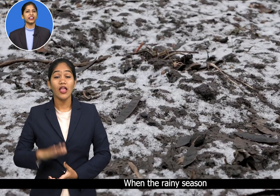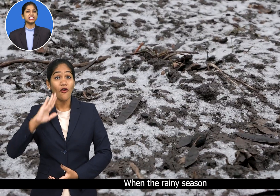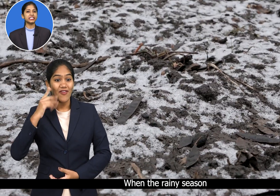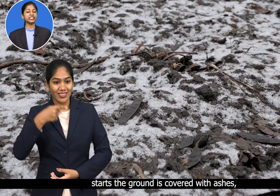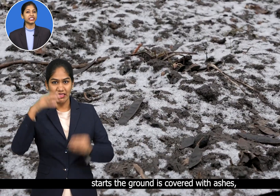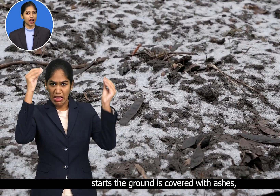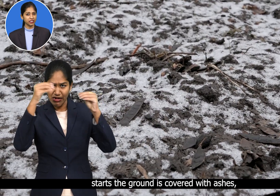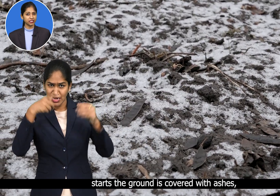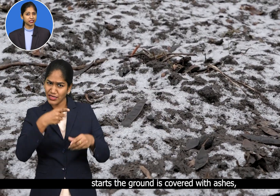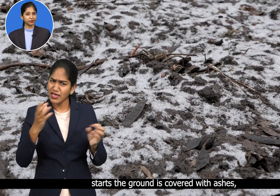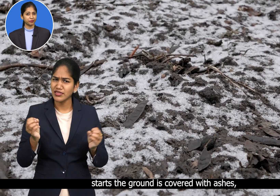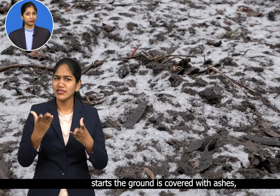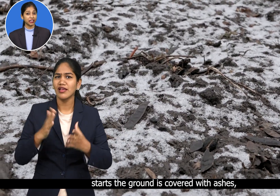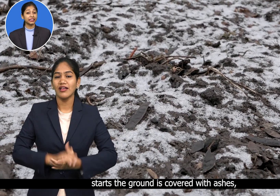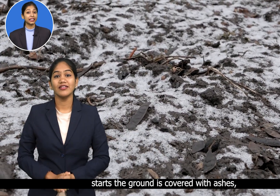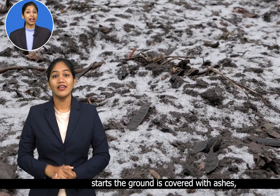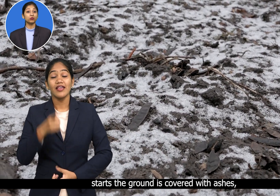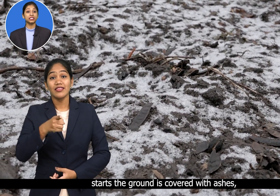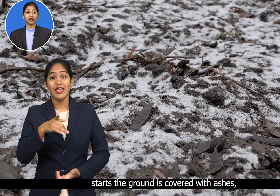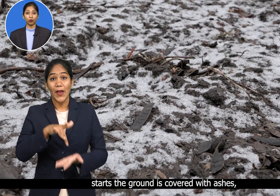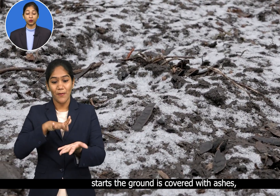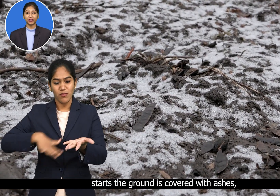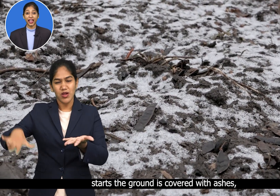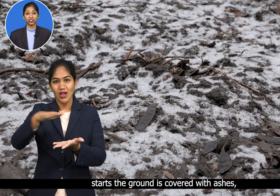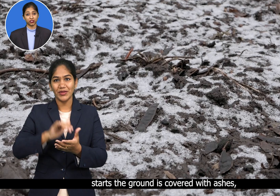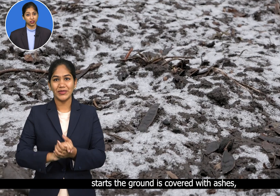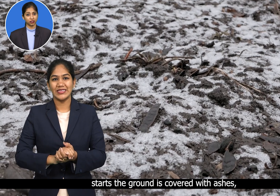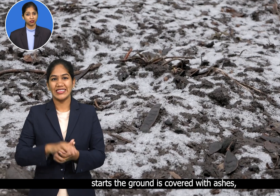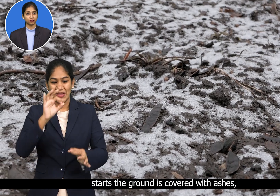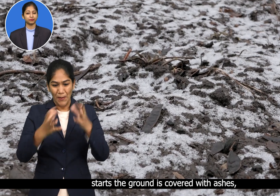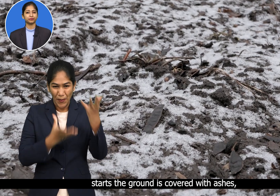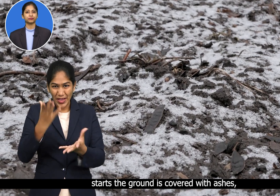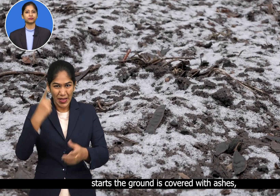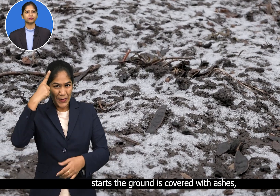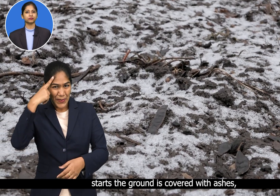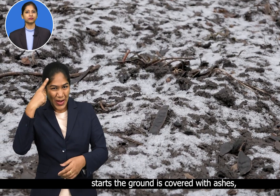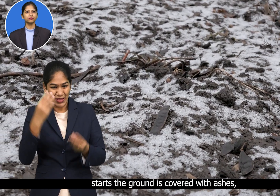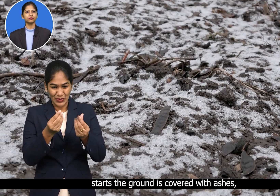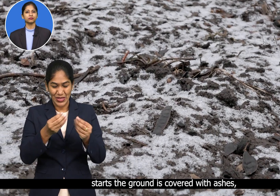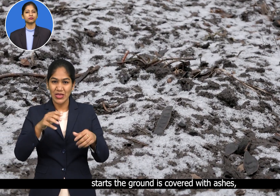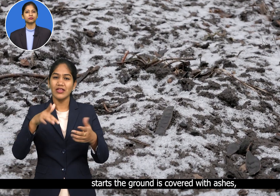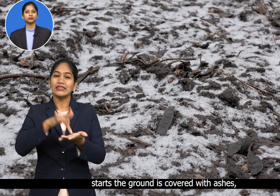When the rainy season starts, the ground is covered with ashes.